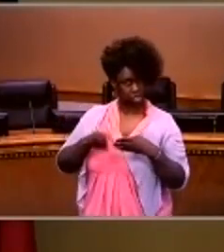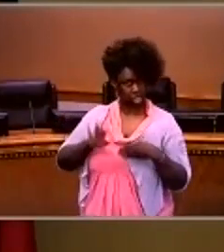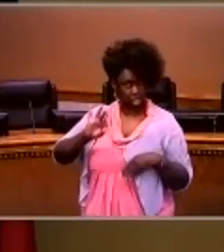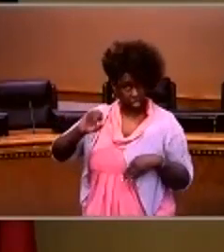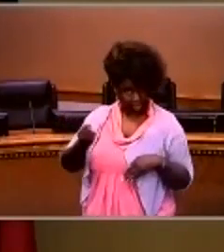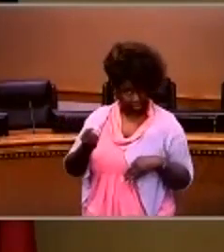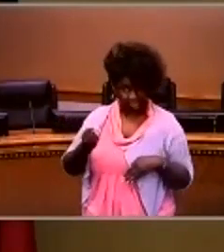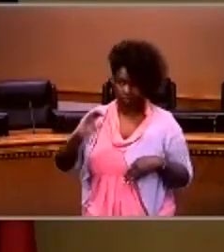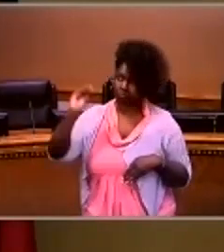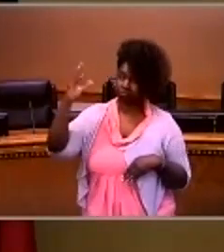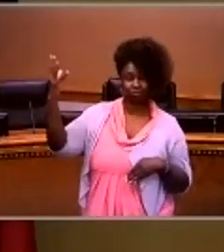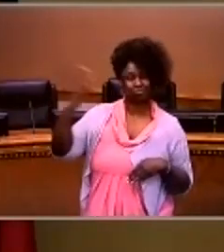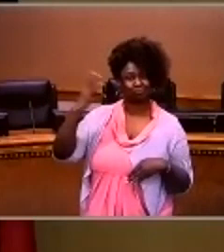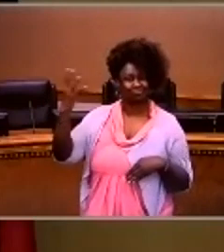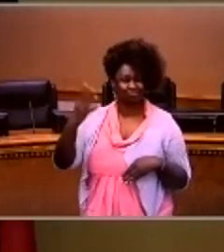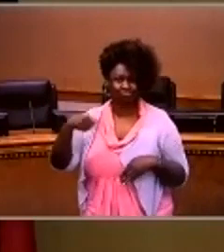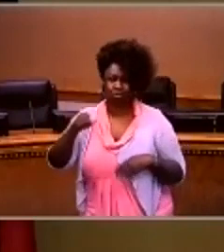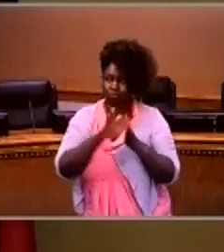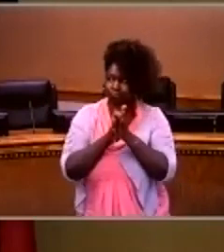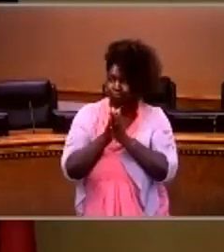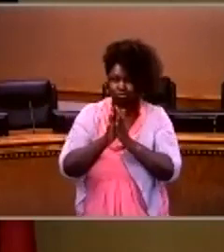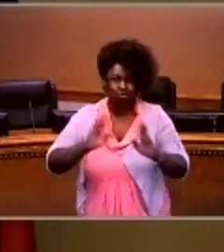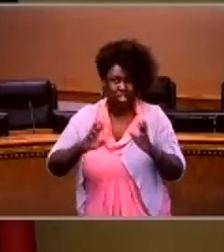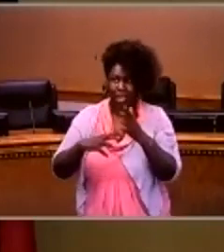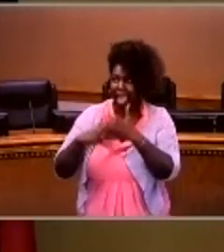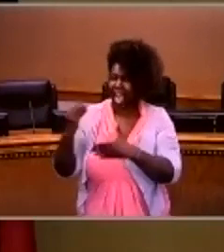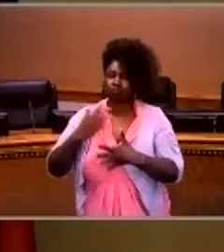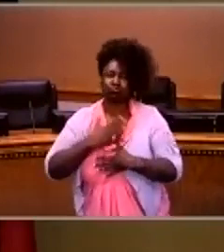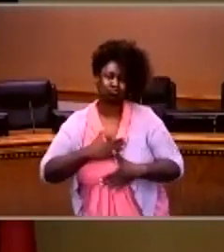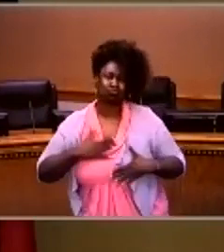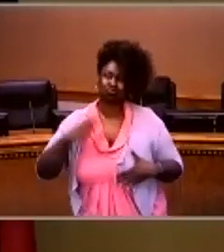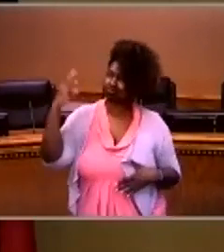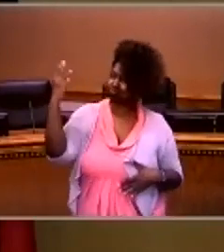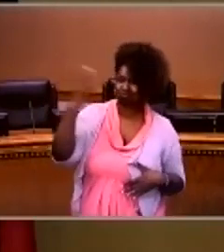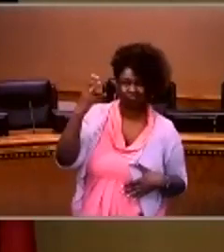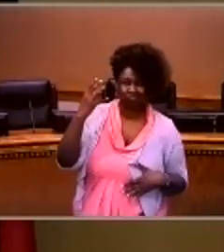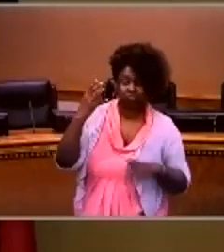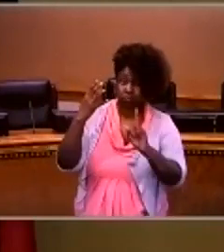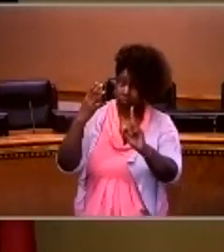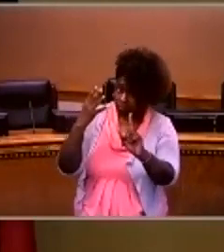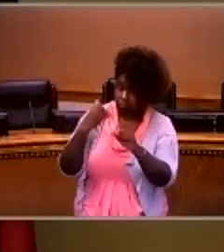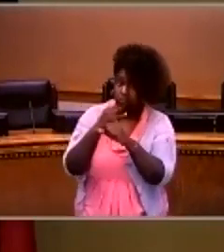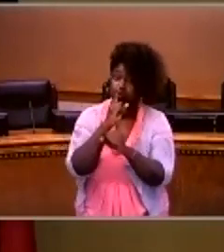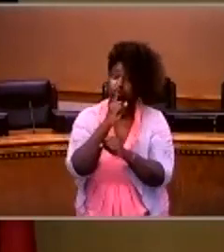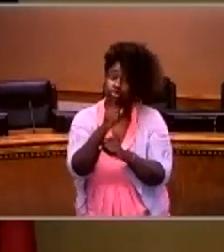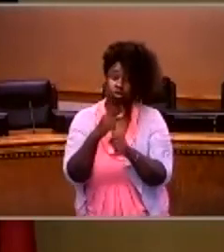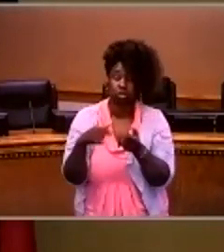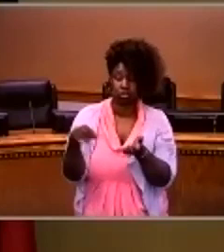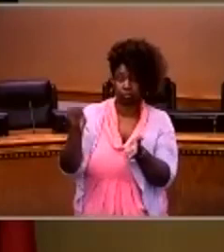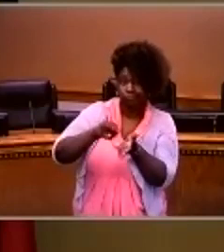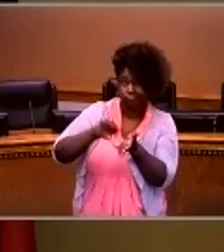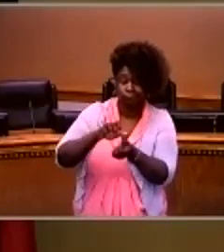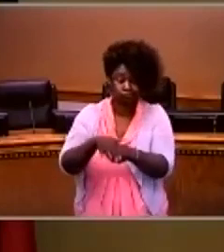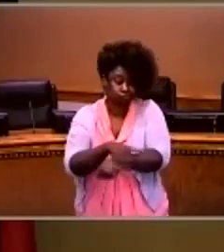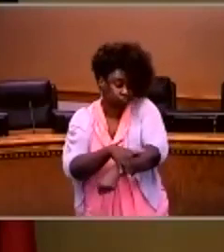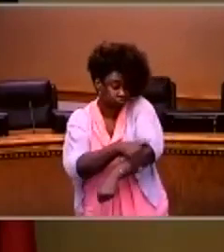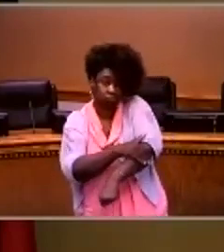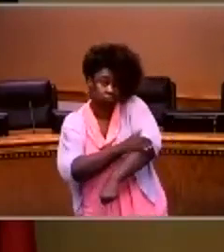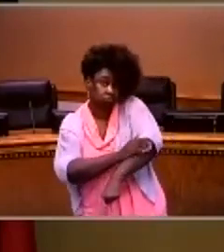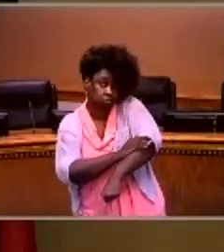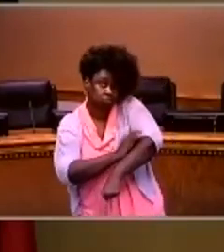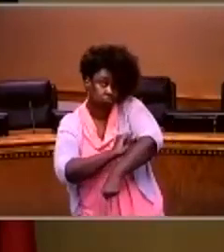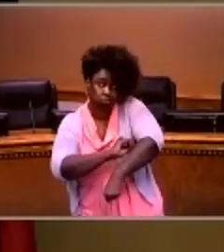sunshine coming, I'm sure we're all going to be anxious to get out and spend time in that. Please take appropriate precautions to avoid getting sunburned this